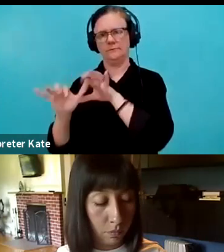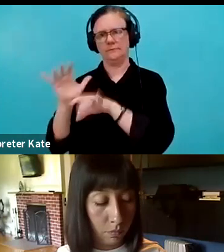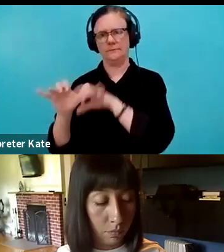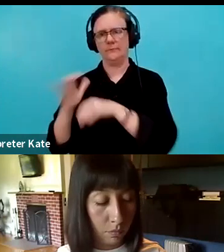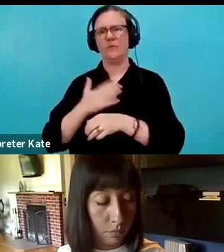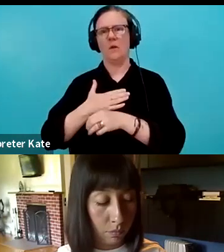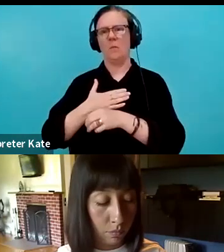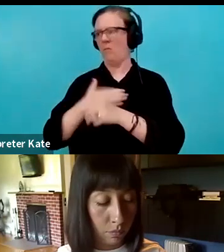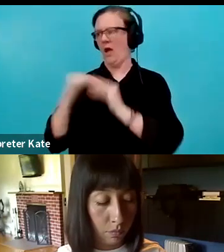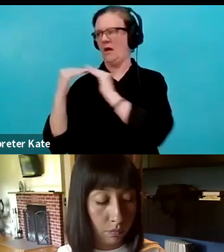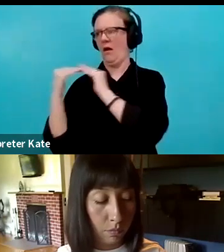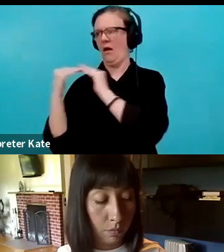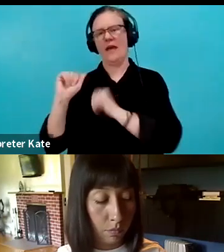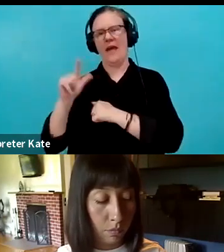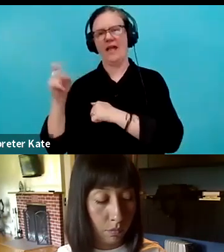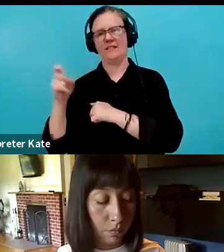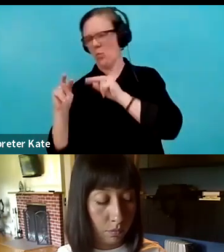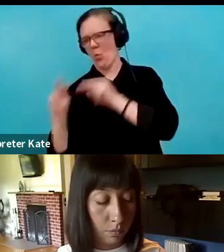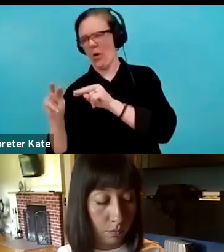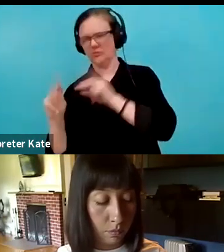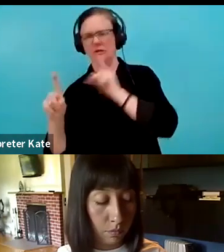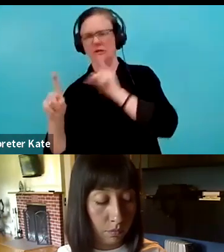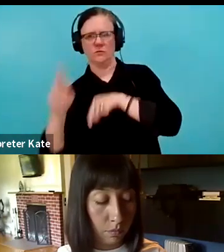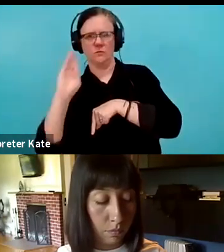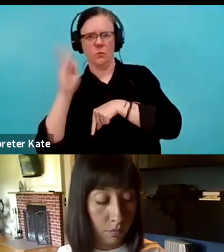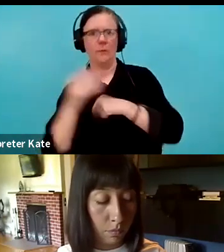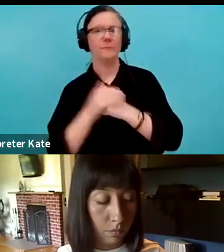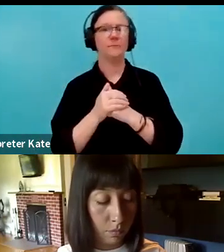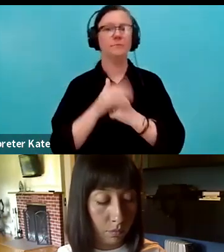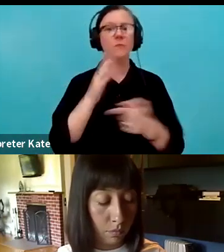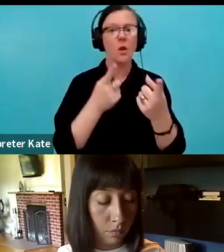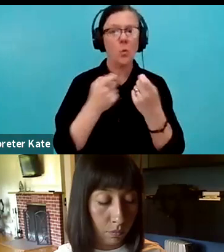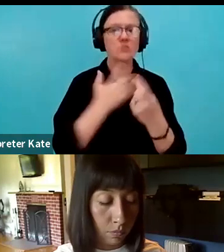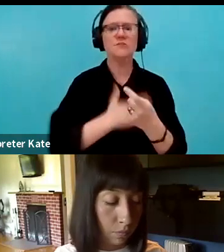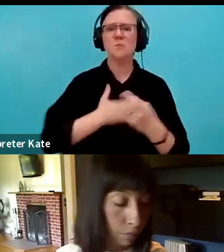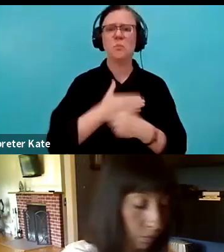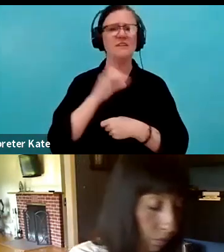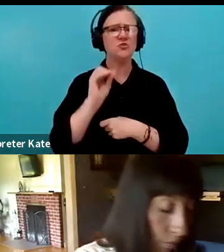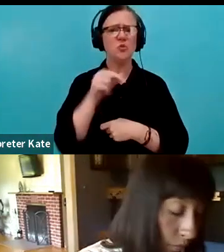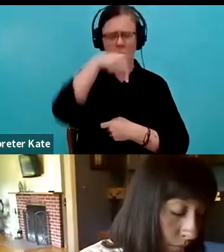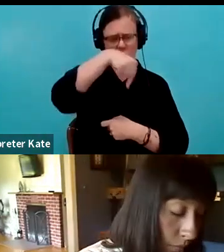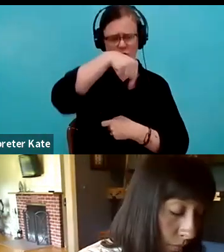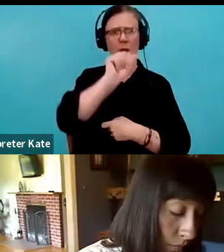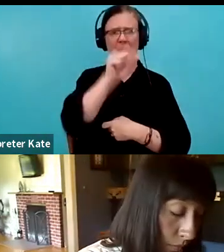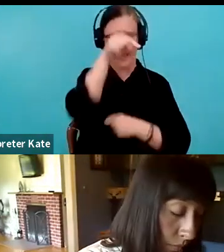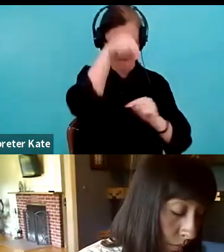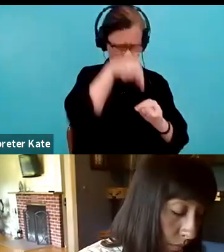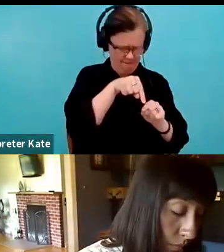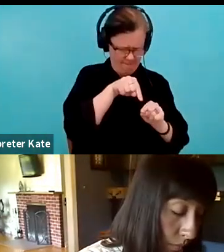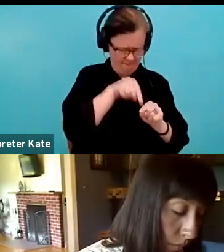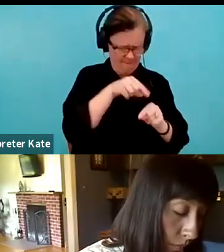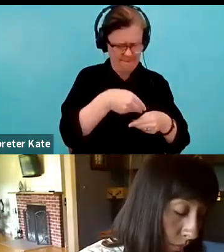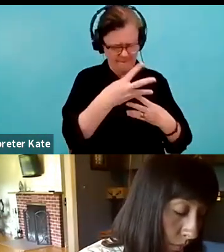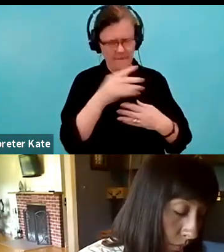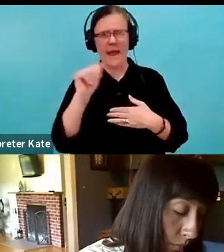Alex will be monitoring. Please also join the conversation. Submit your questions via the Q&A function, and later in the program, Alex will